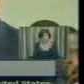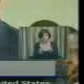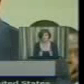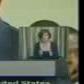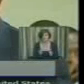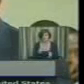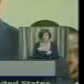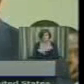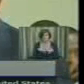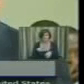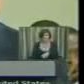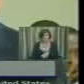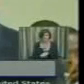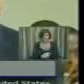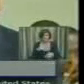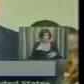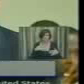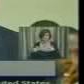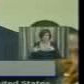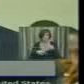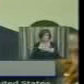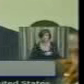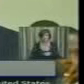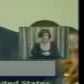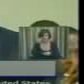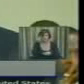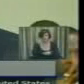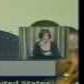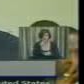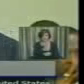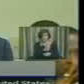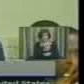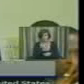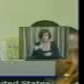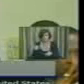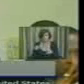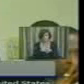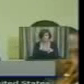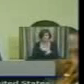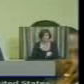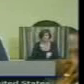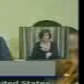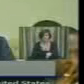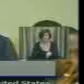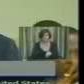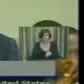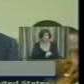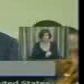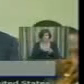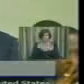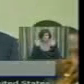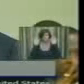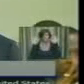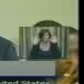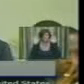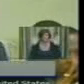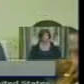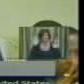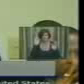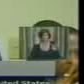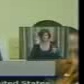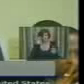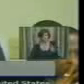Islands, share deep concern for our immediate future, marked at the same time by a greater, determination to